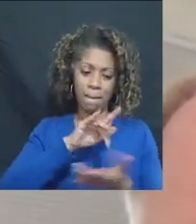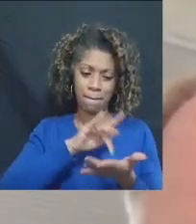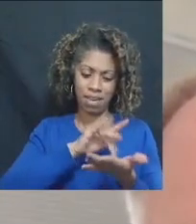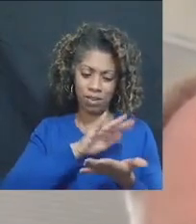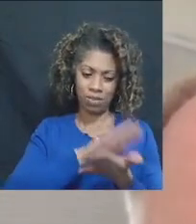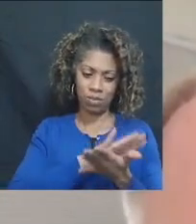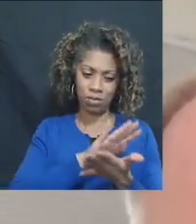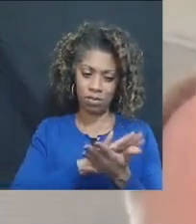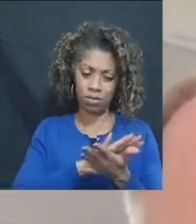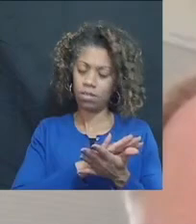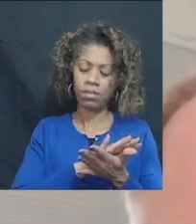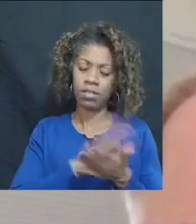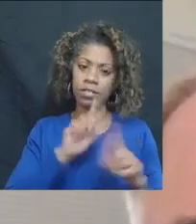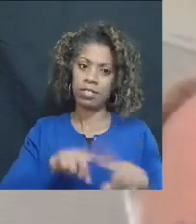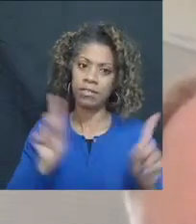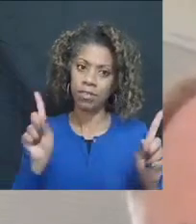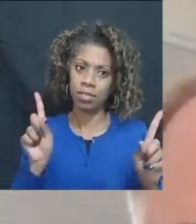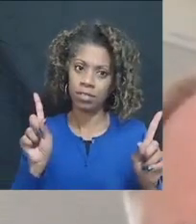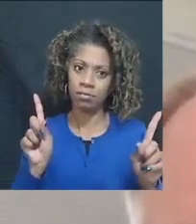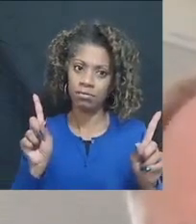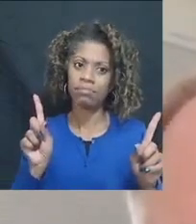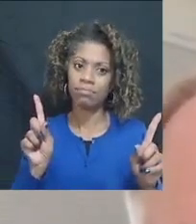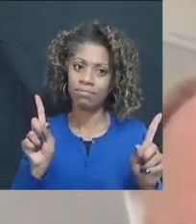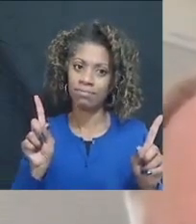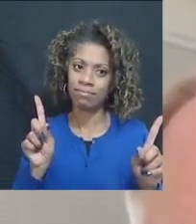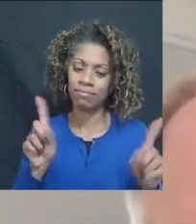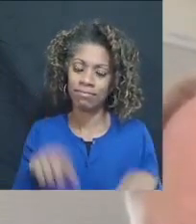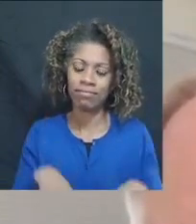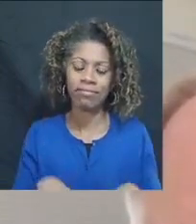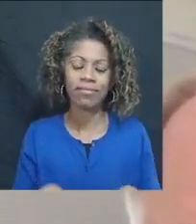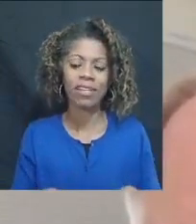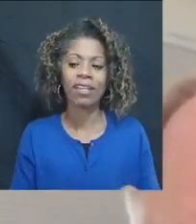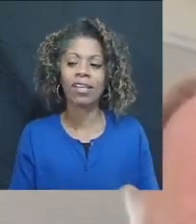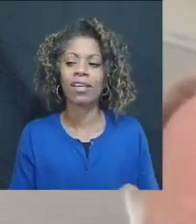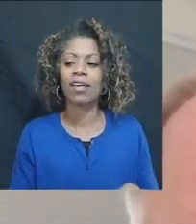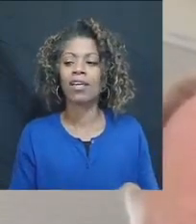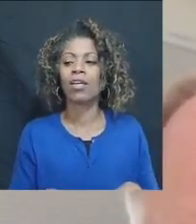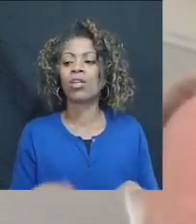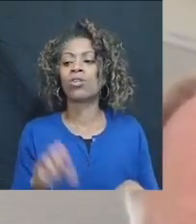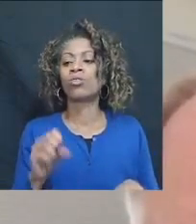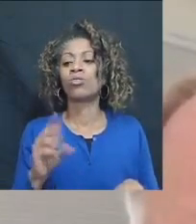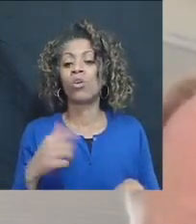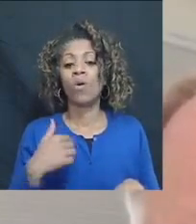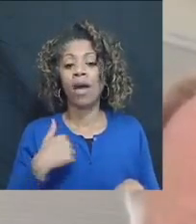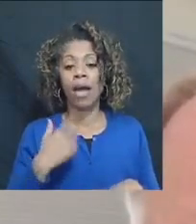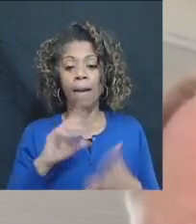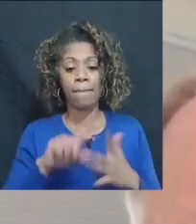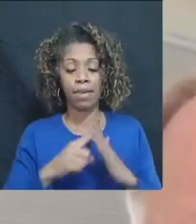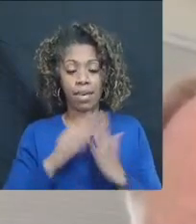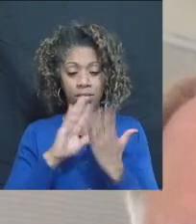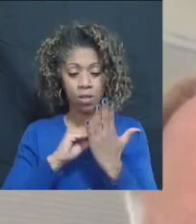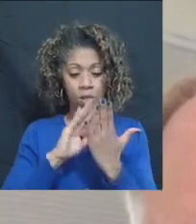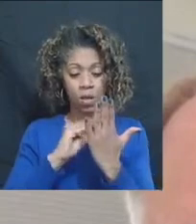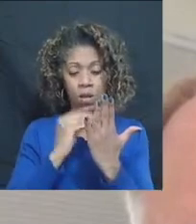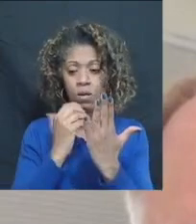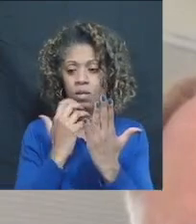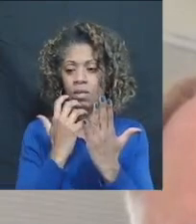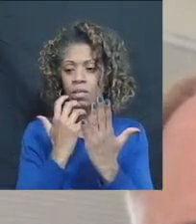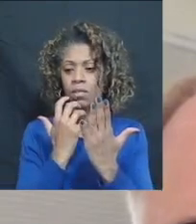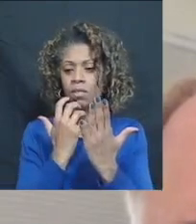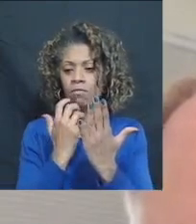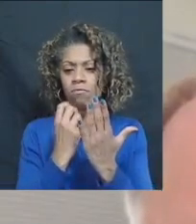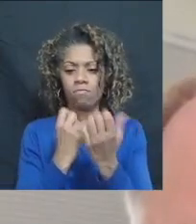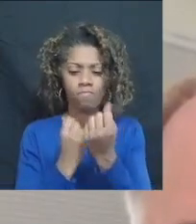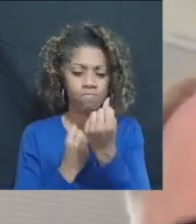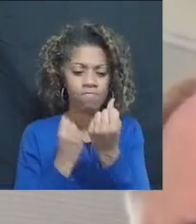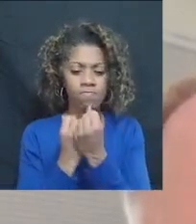low health literacy community. And I learned the power of partnering with the local newspaper, the local